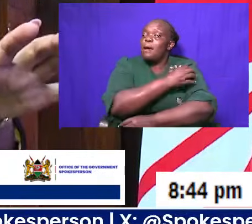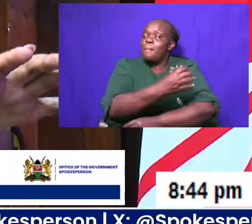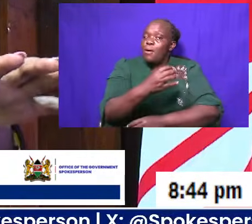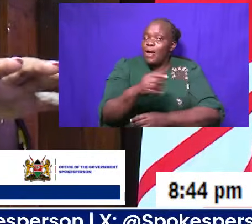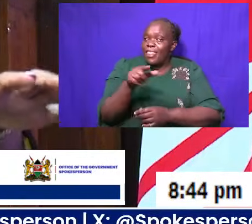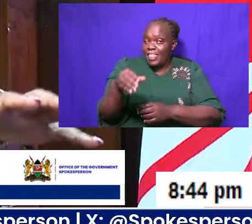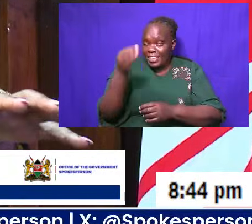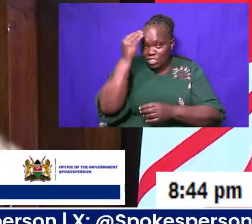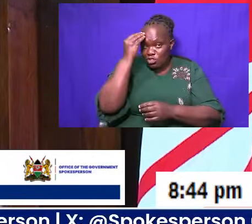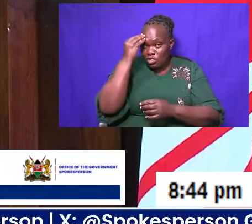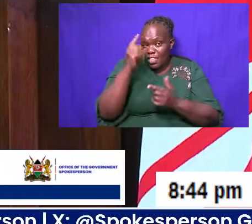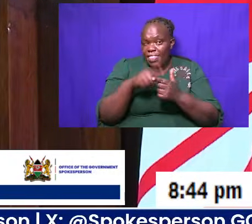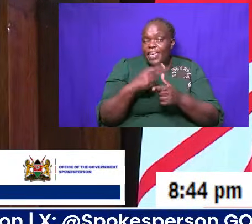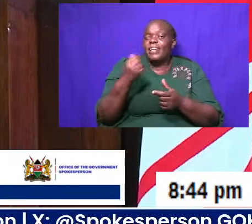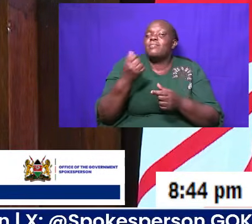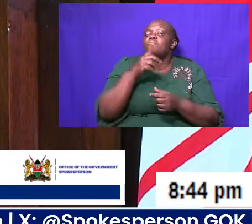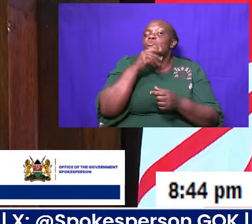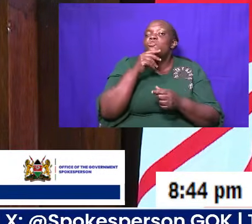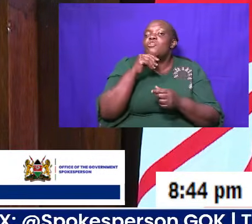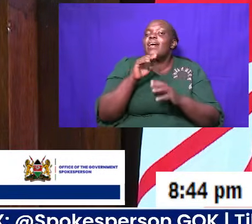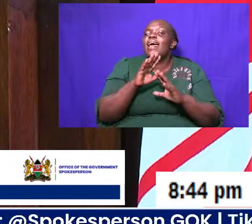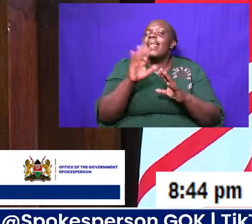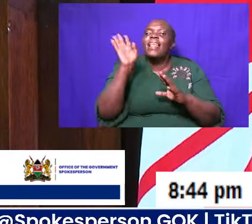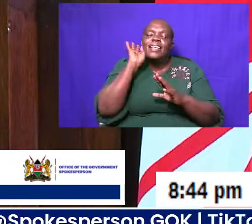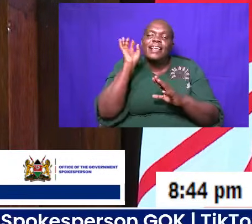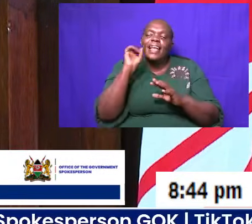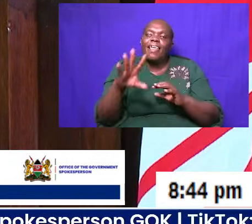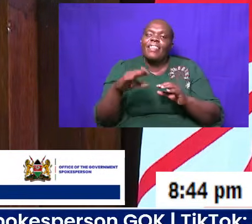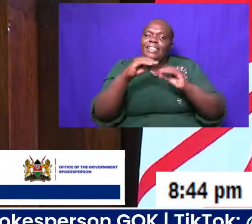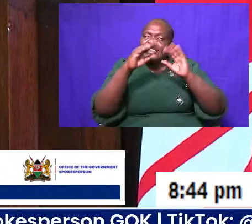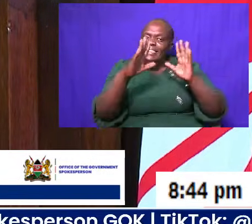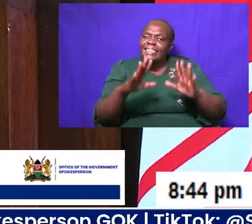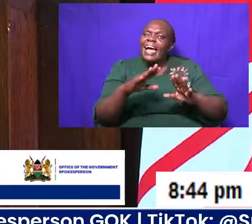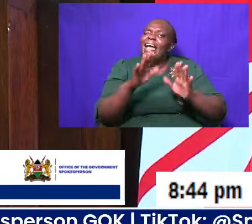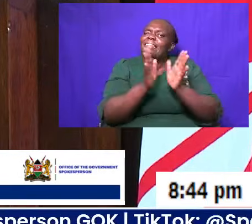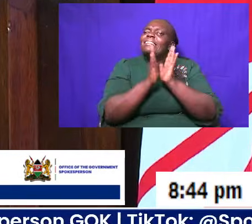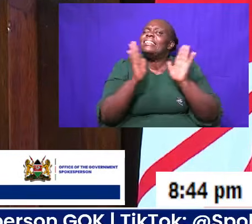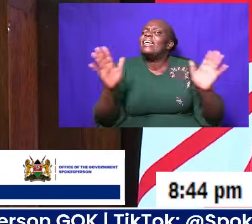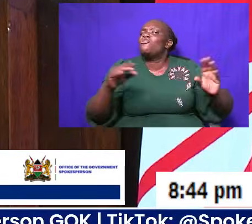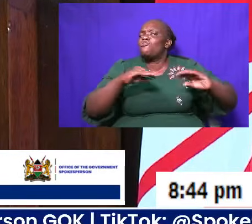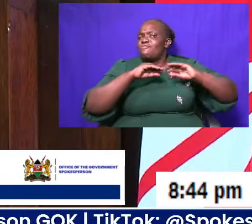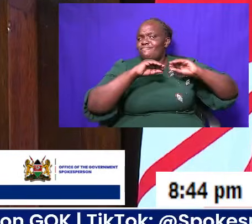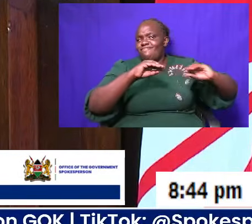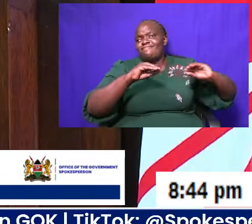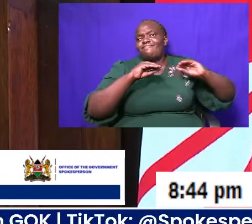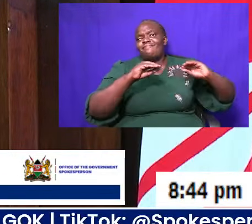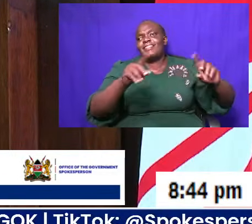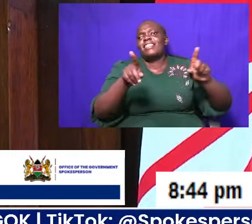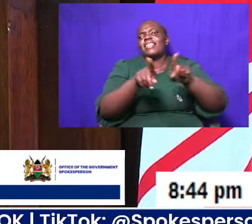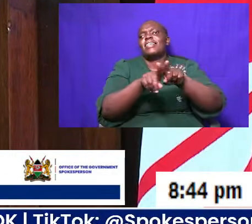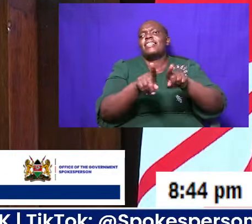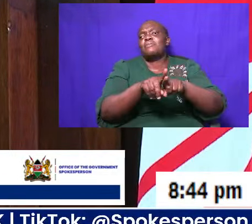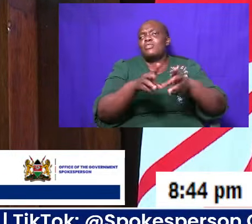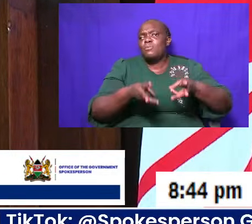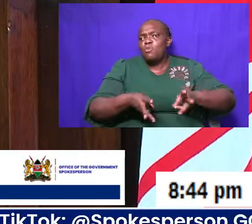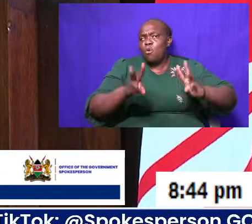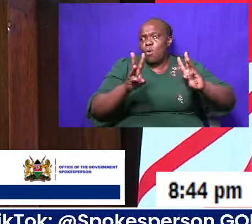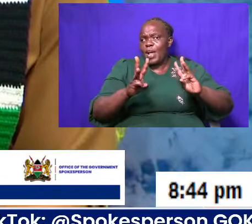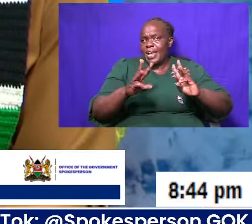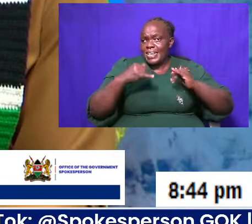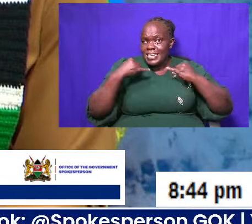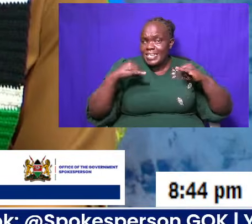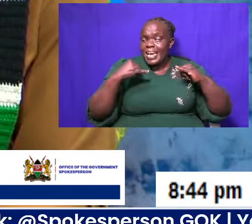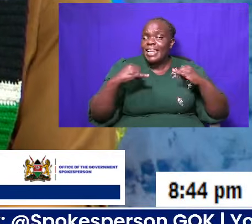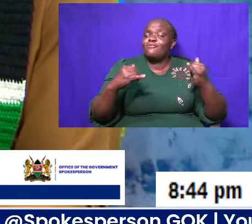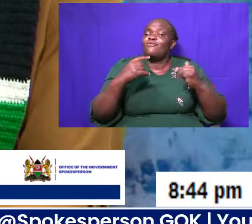knowledge. And Mwangi, please don't listen. The teacher will give them knowledge actually in the same way. When are you trying to say boys